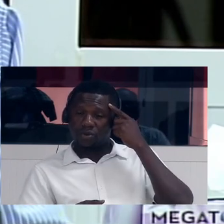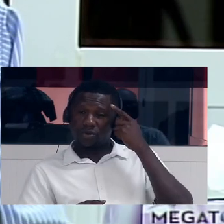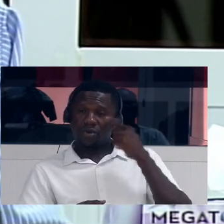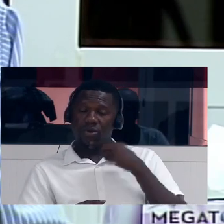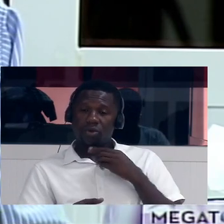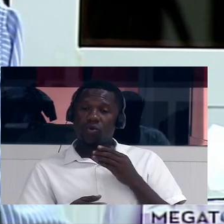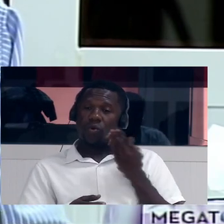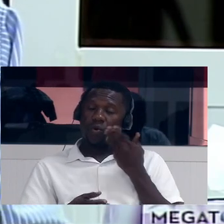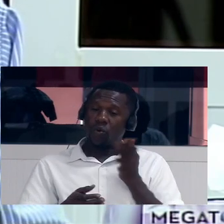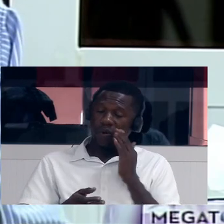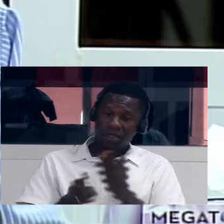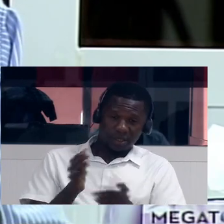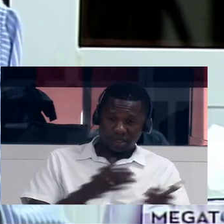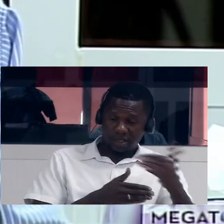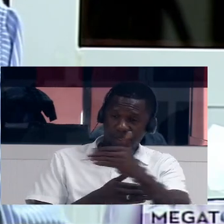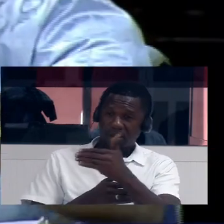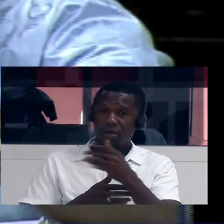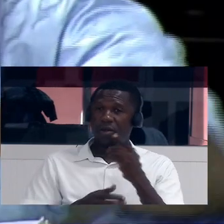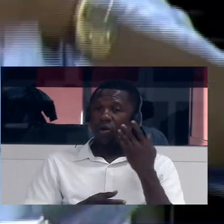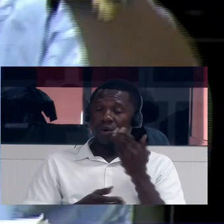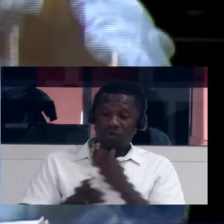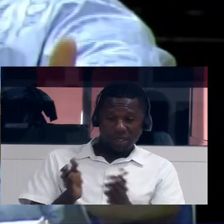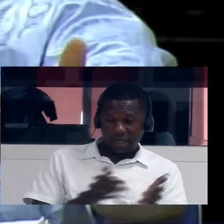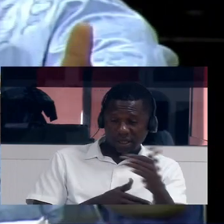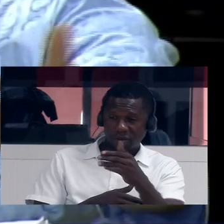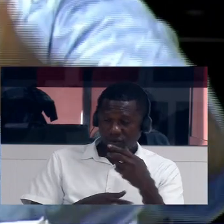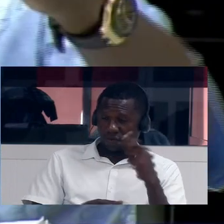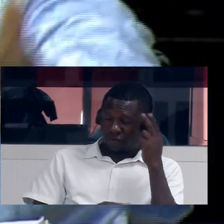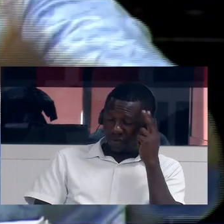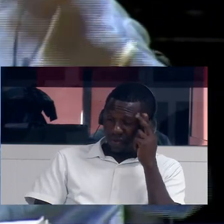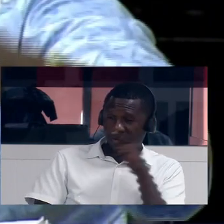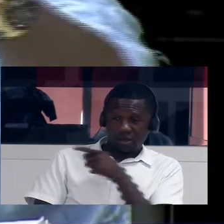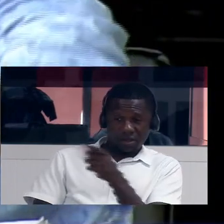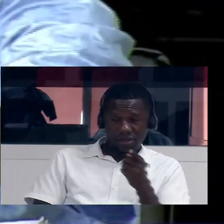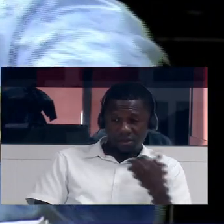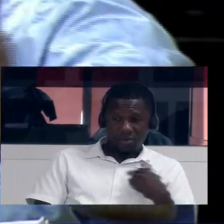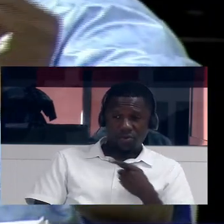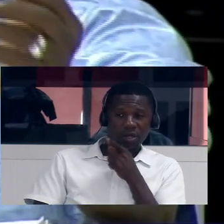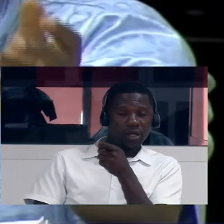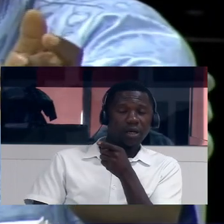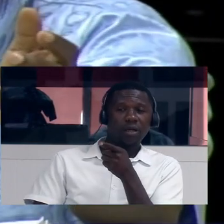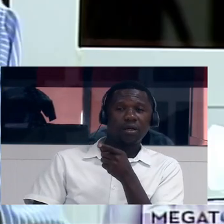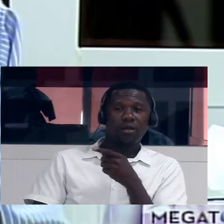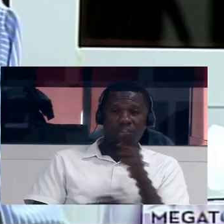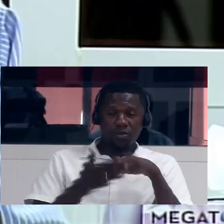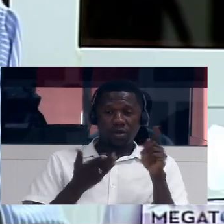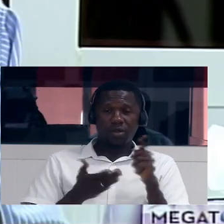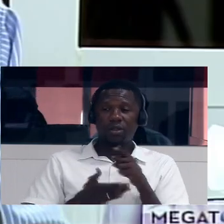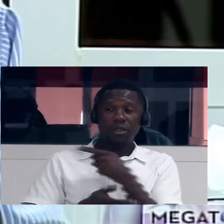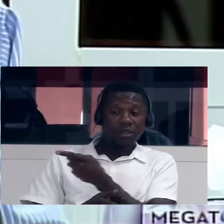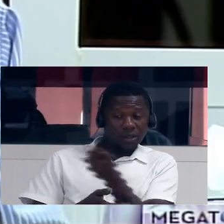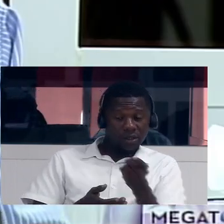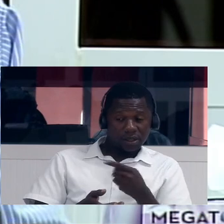is what you said, correct? Yes. And when you went like this, you found out that these people were there, correct? Yes. And